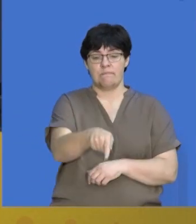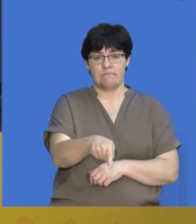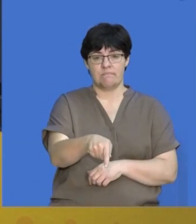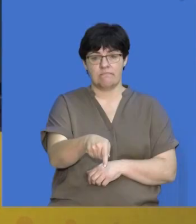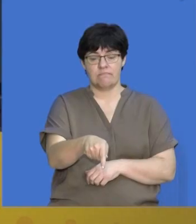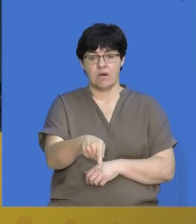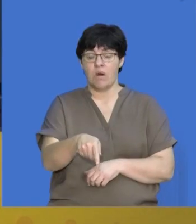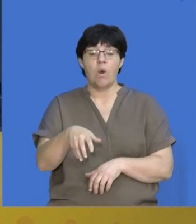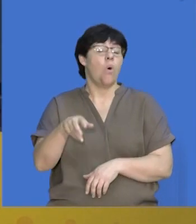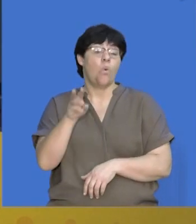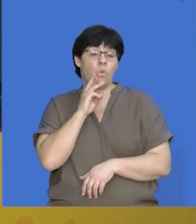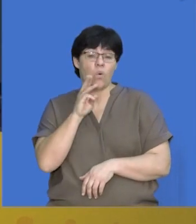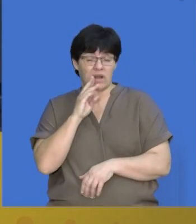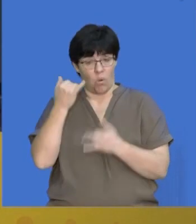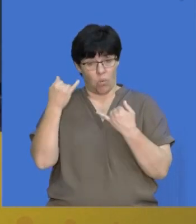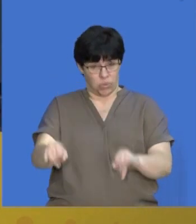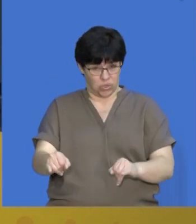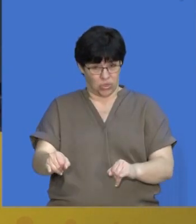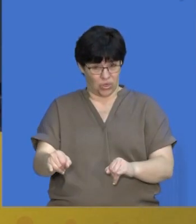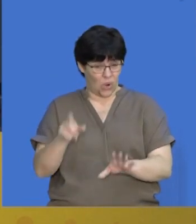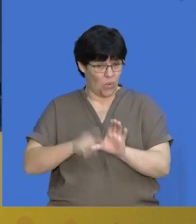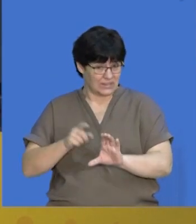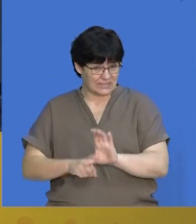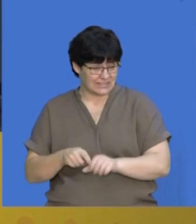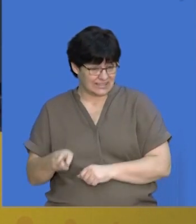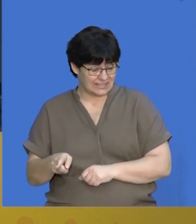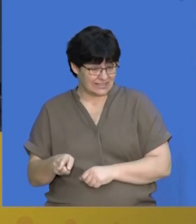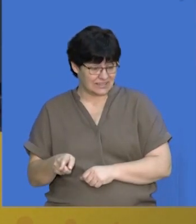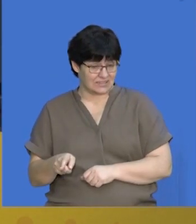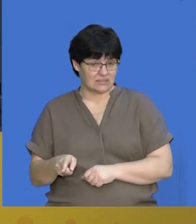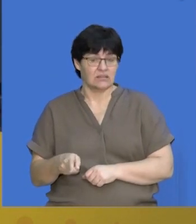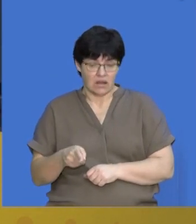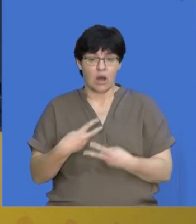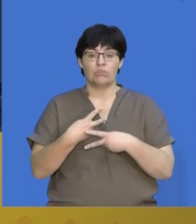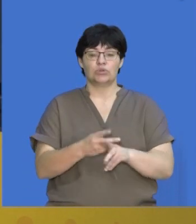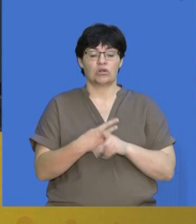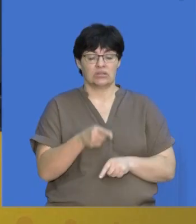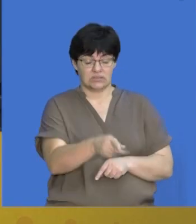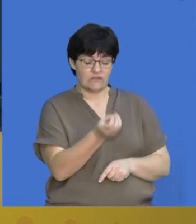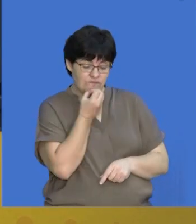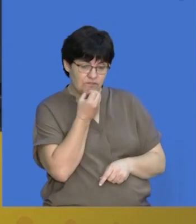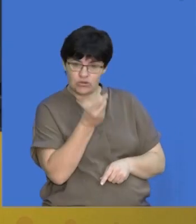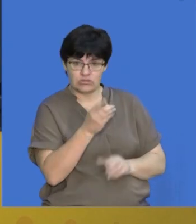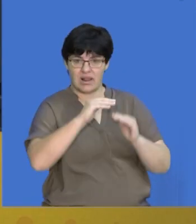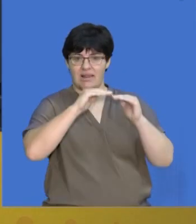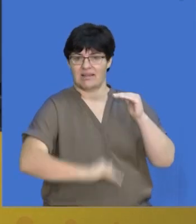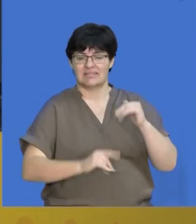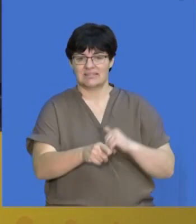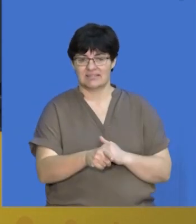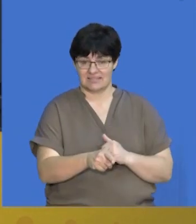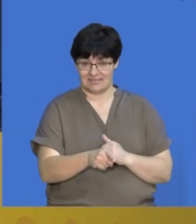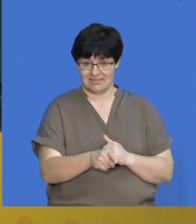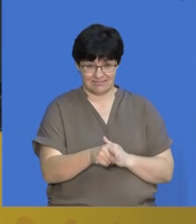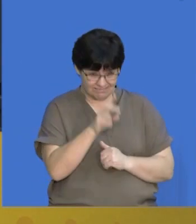that water is not of the quality, the desired quality, then production of their crops decreases. Can